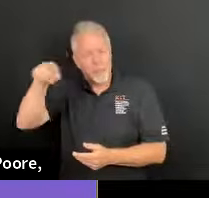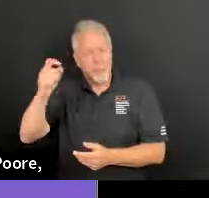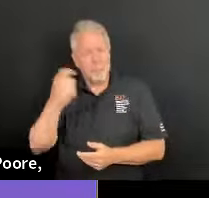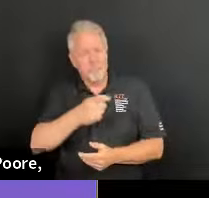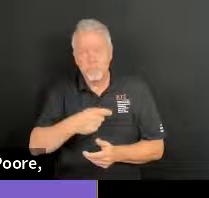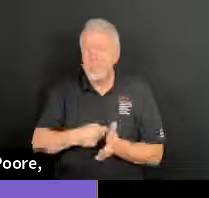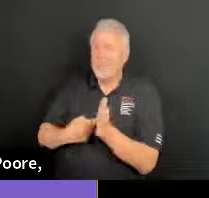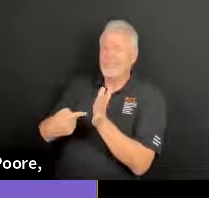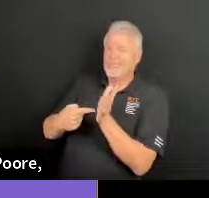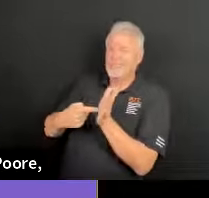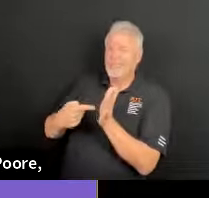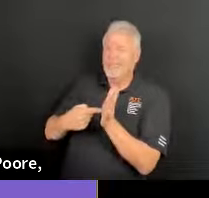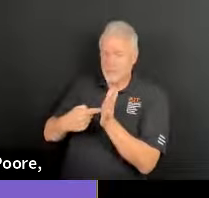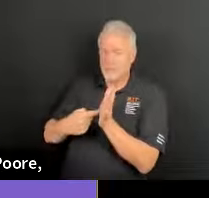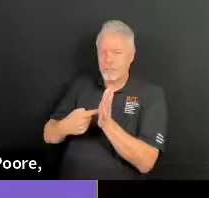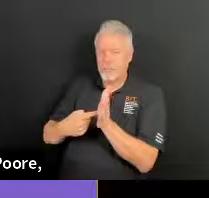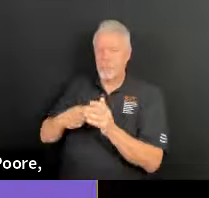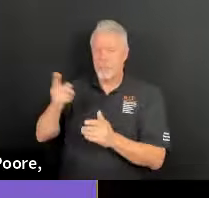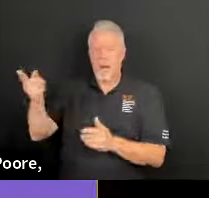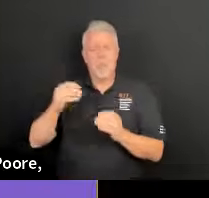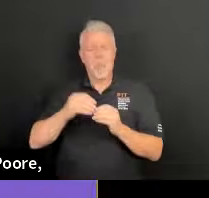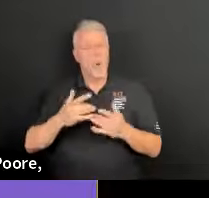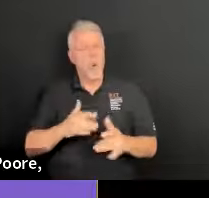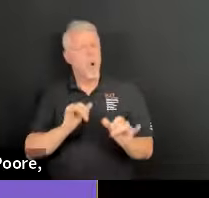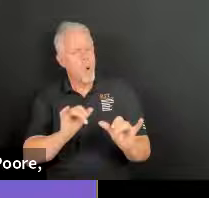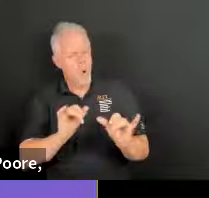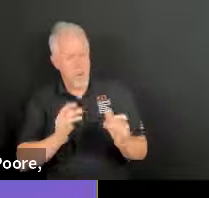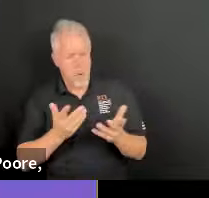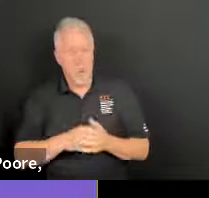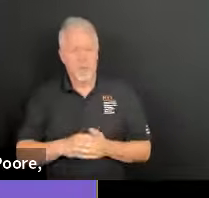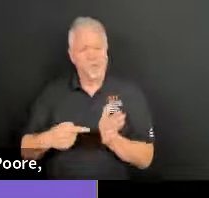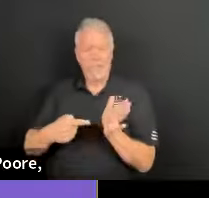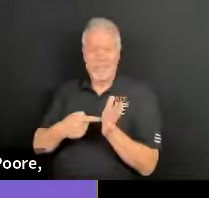show to those who provide funding for these types of programs.